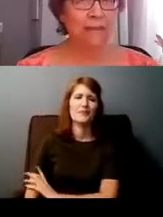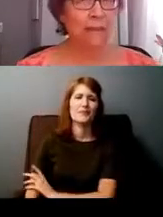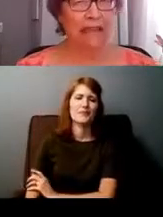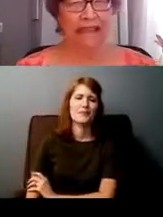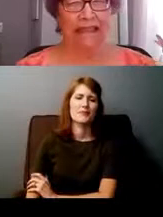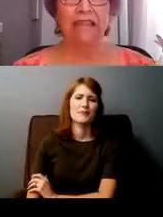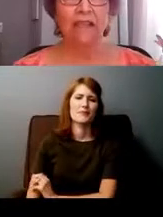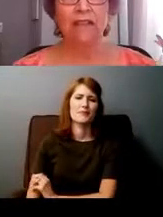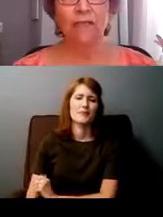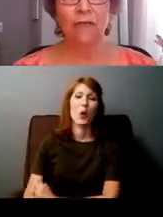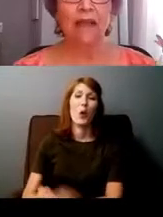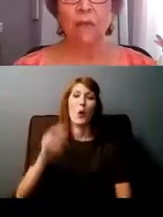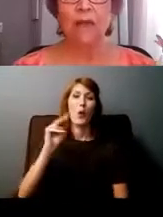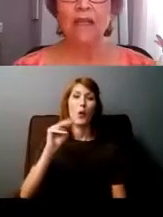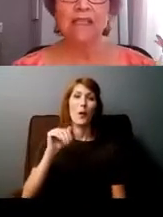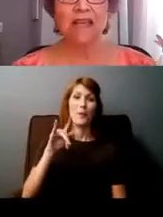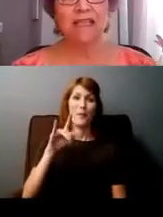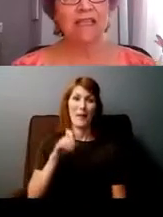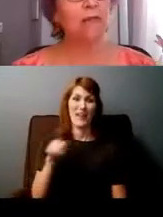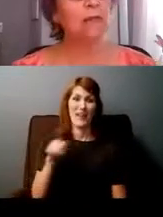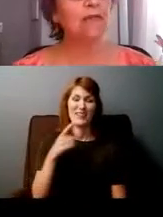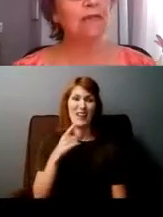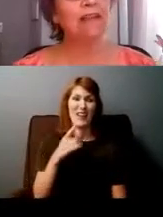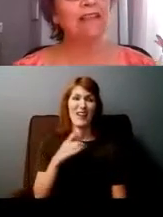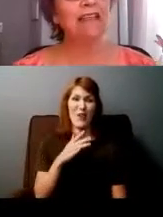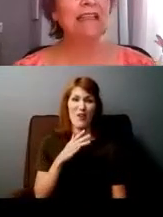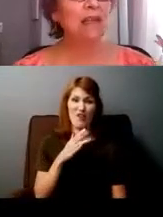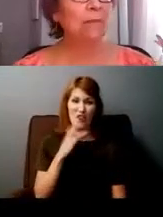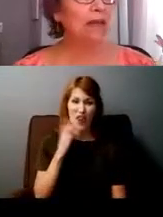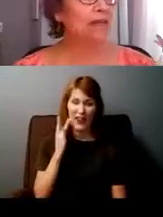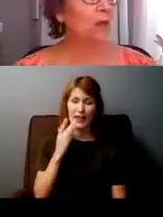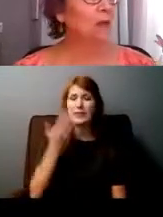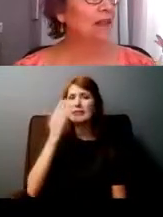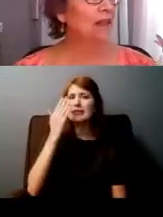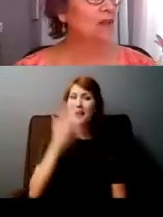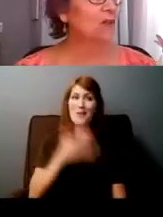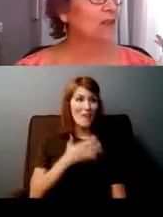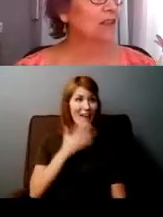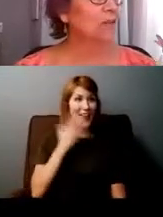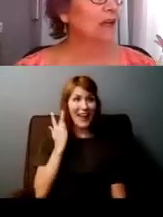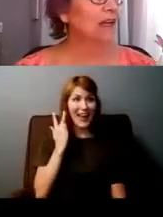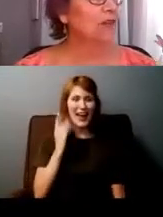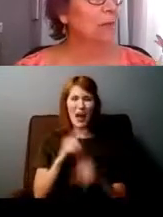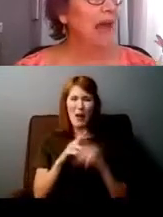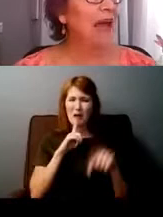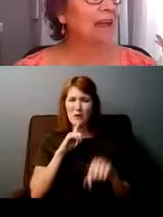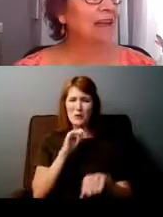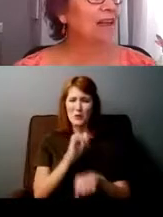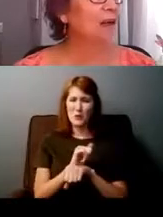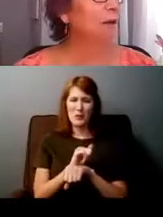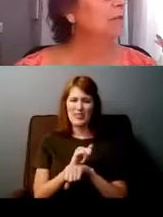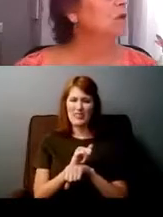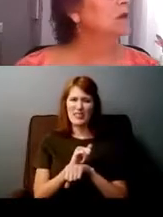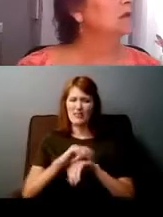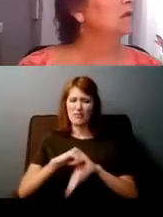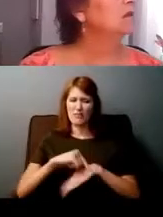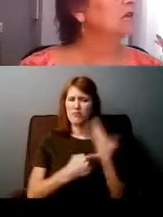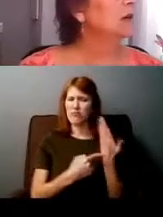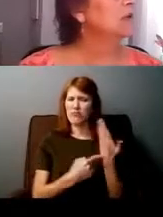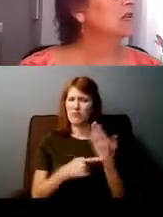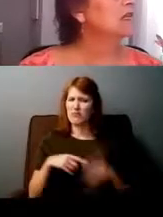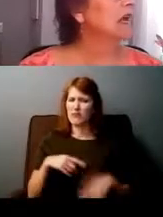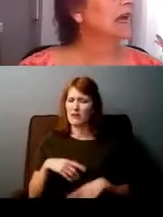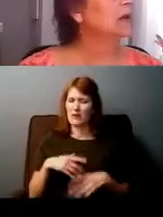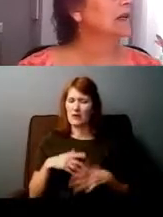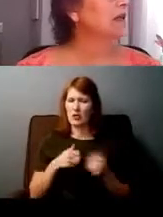Ooh, Melanie, the friendly ones, they seem to be friendly, but they're really destructive behind your back.